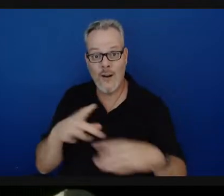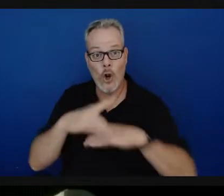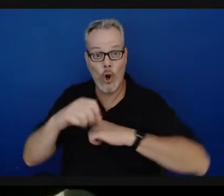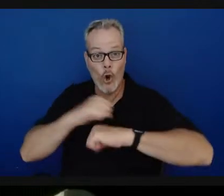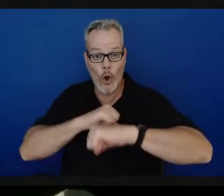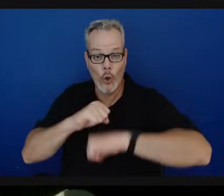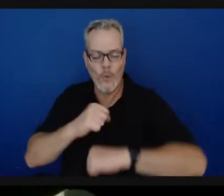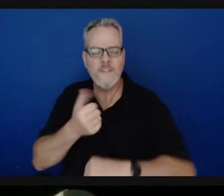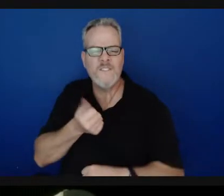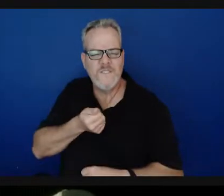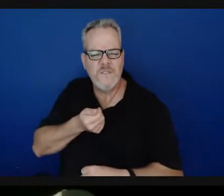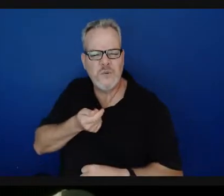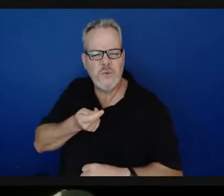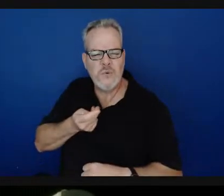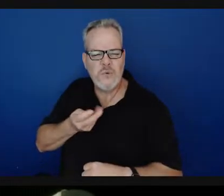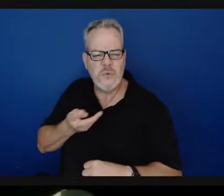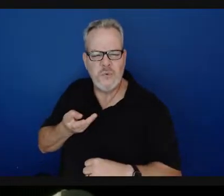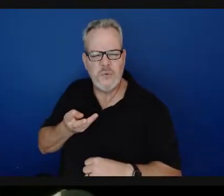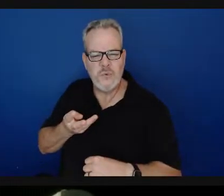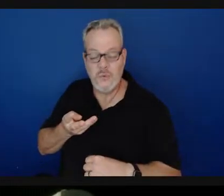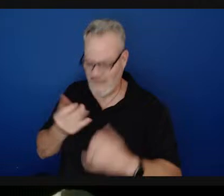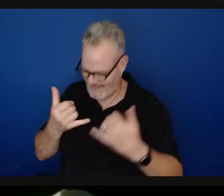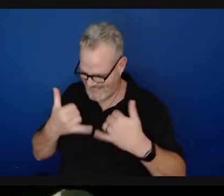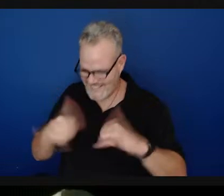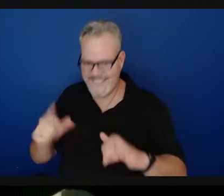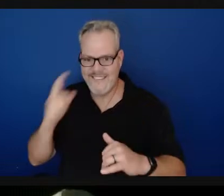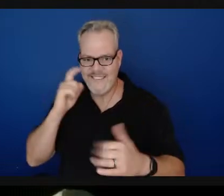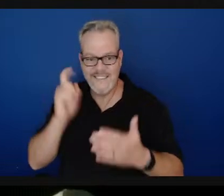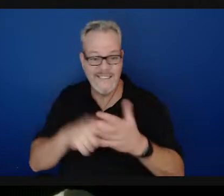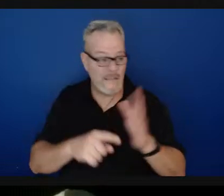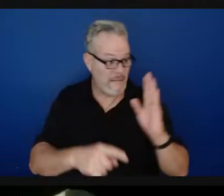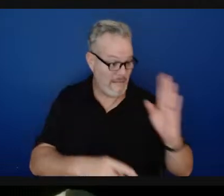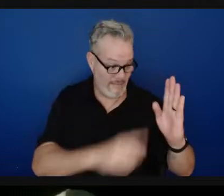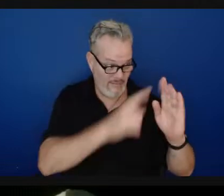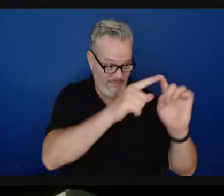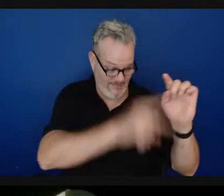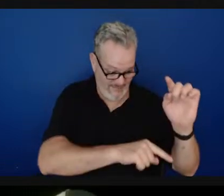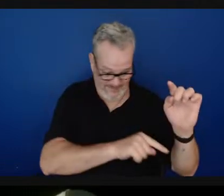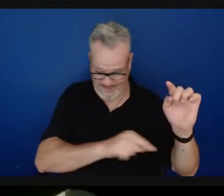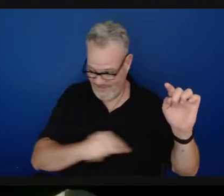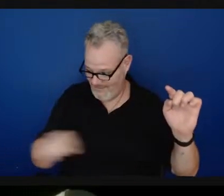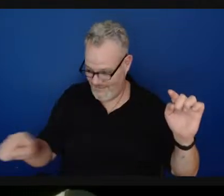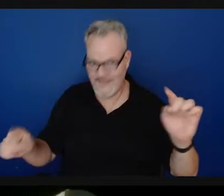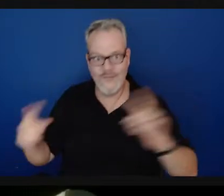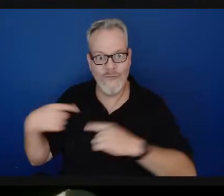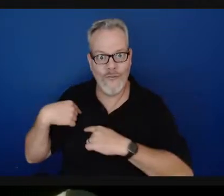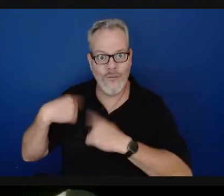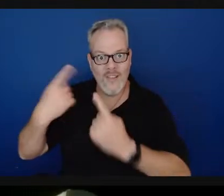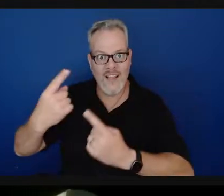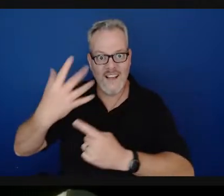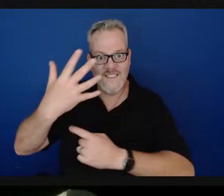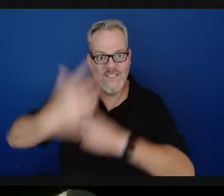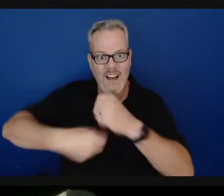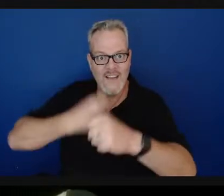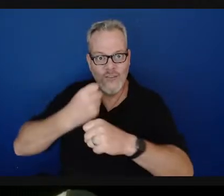vicinity. Still very low overall across the volcano. Here are earthquakes per month for the last 5 years, and so here we are, still quite